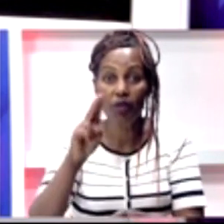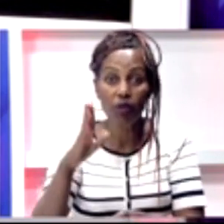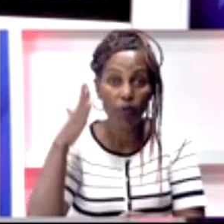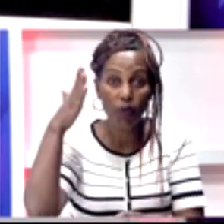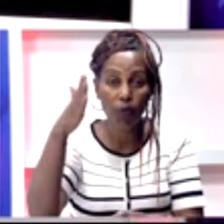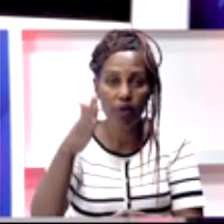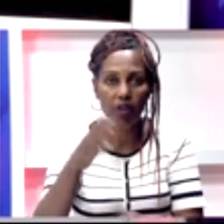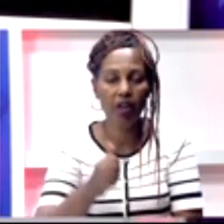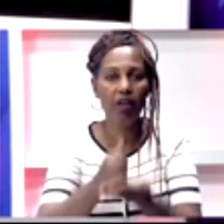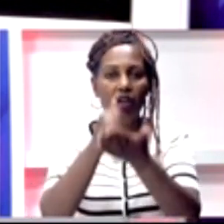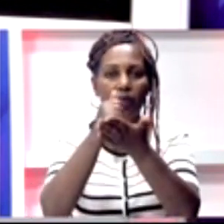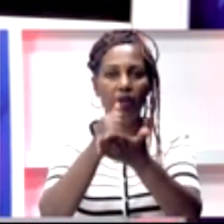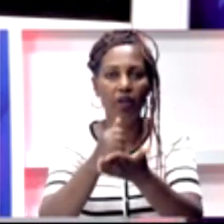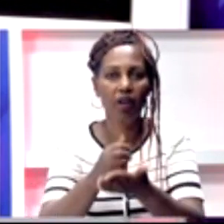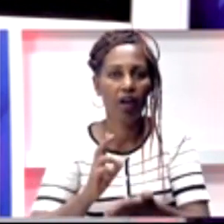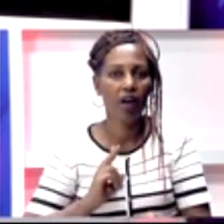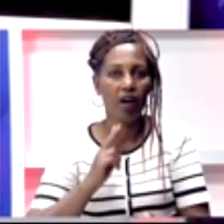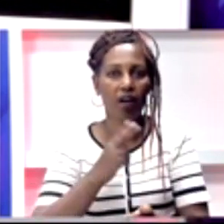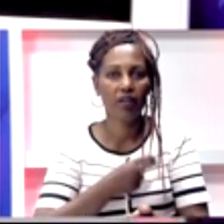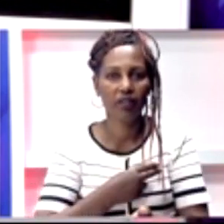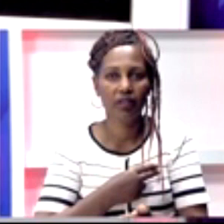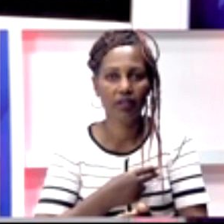English, help us with English.